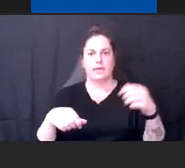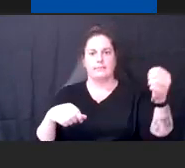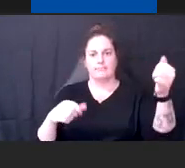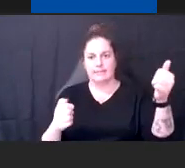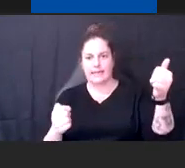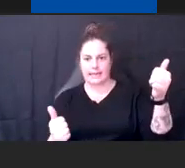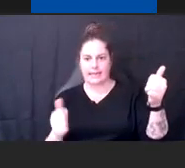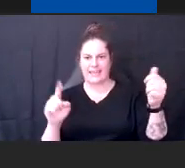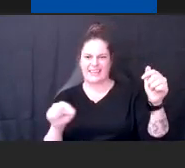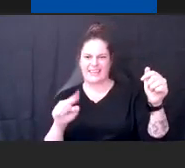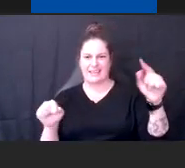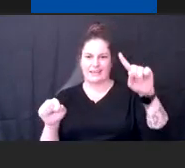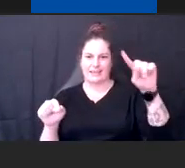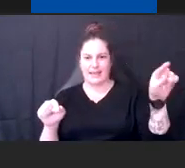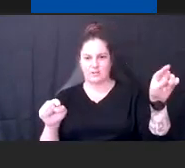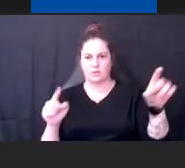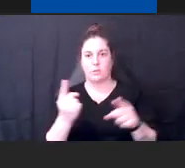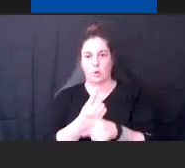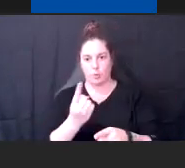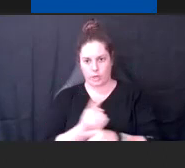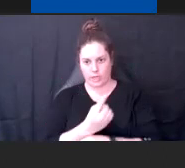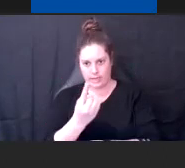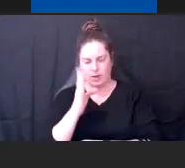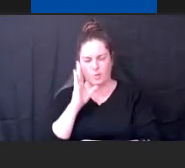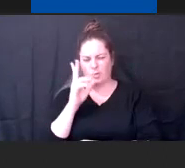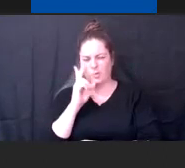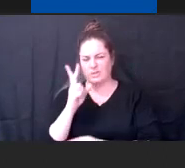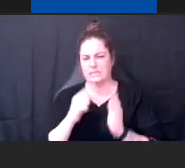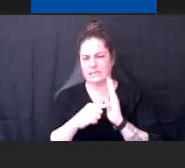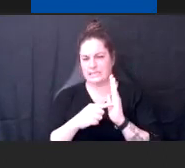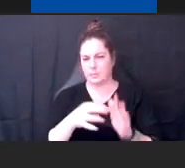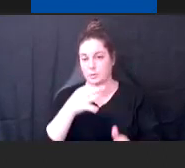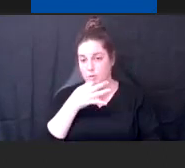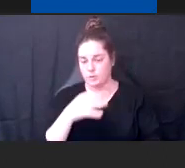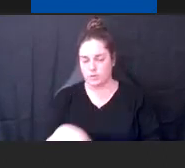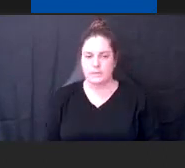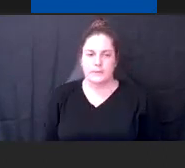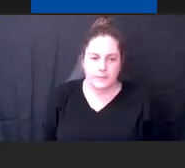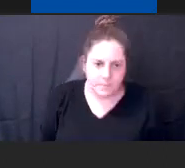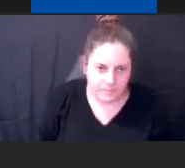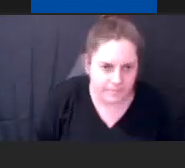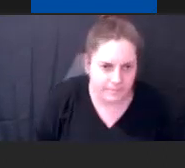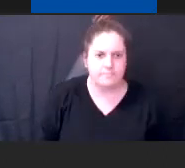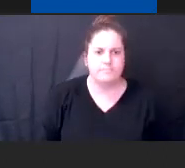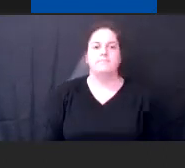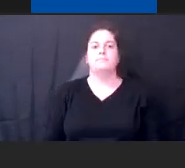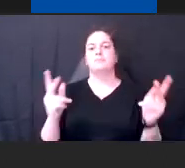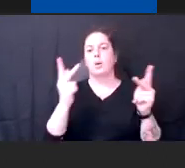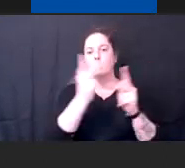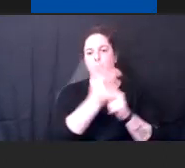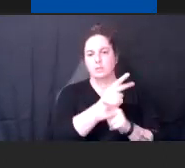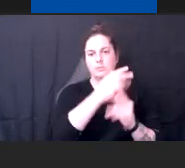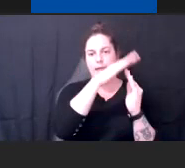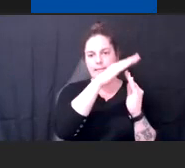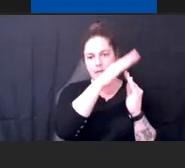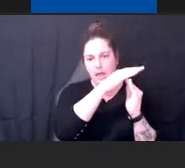look at that when we work some examples here in just a moment. And then you multiply all your top numbers and divide by the